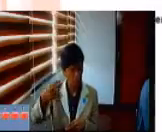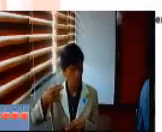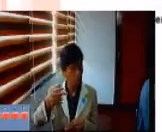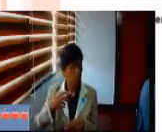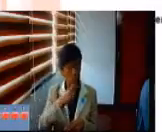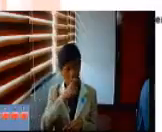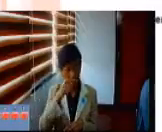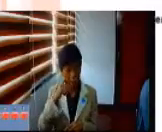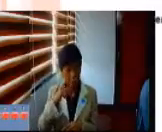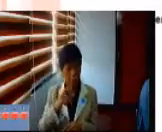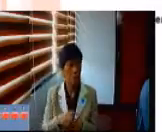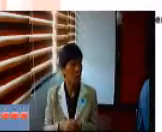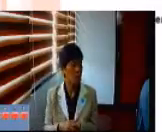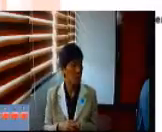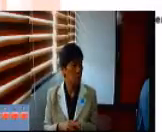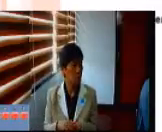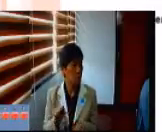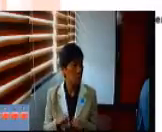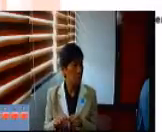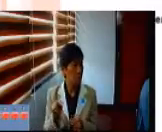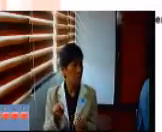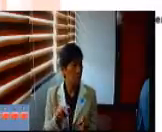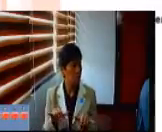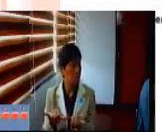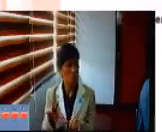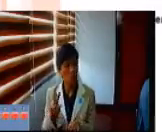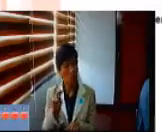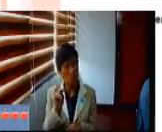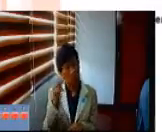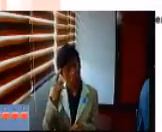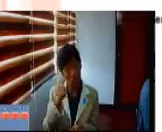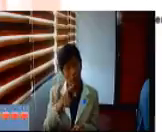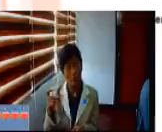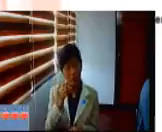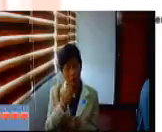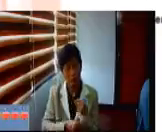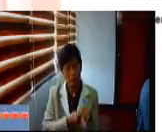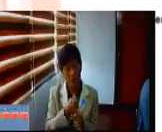shorter period of time. We don't need like 100 years data